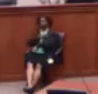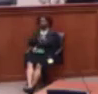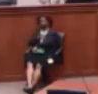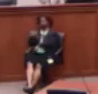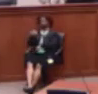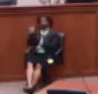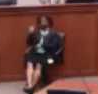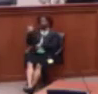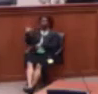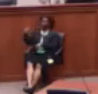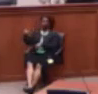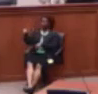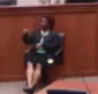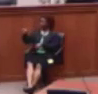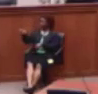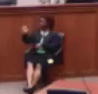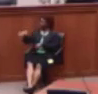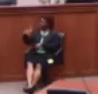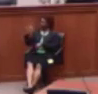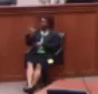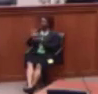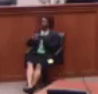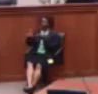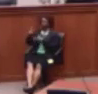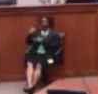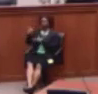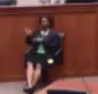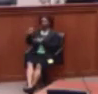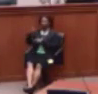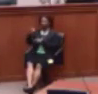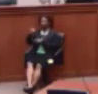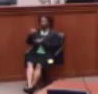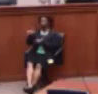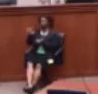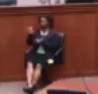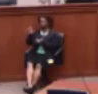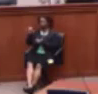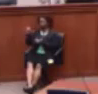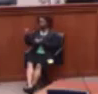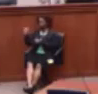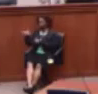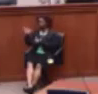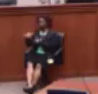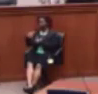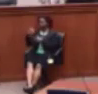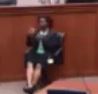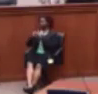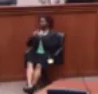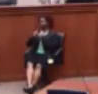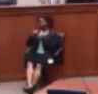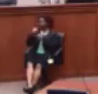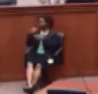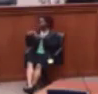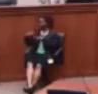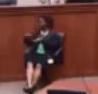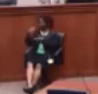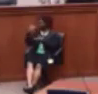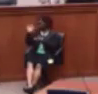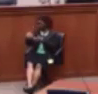Goal, University of Holy Cross, and Founders Education as course providers for the course choice program, beginning